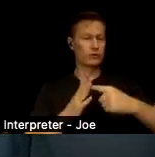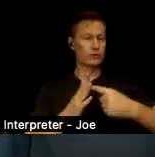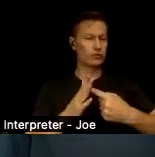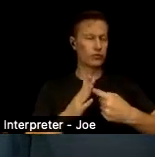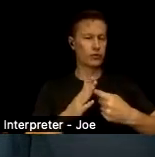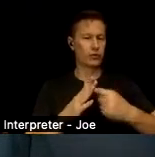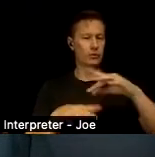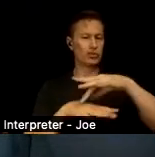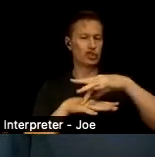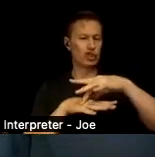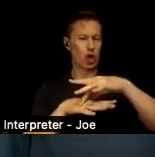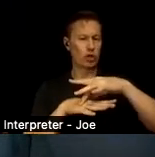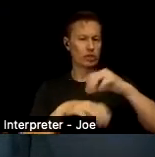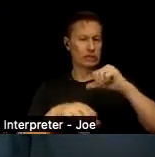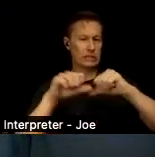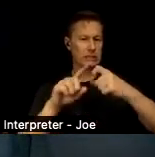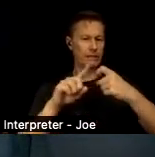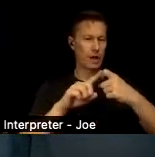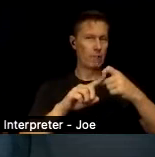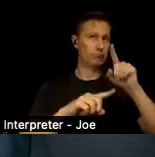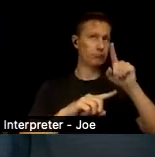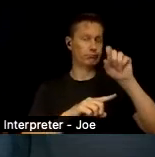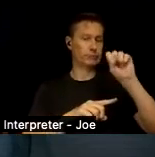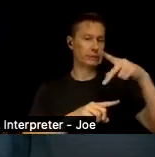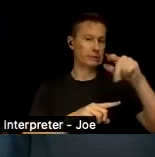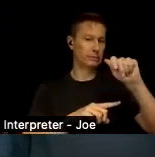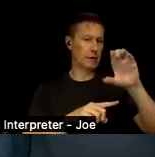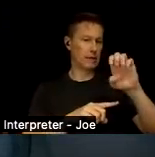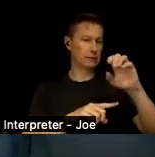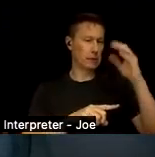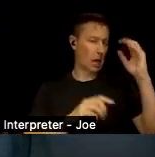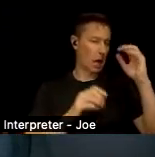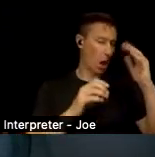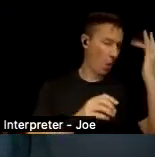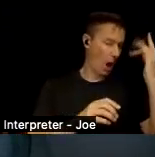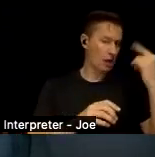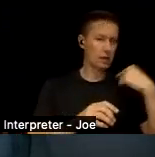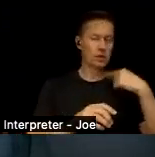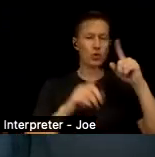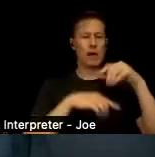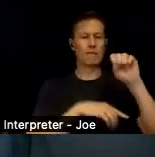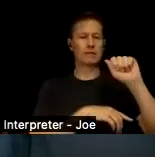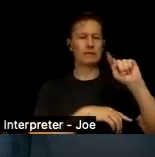from space, in the sense that satellite